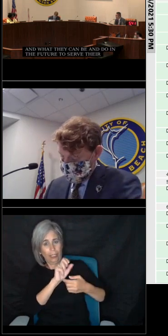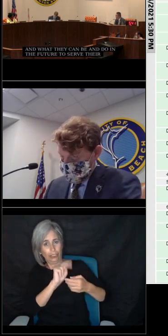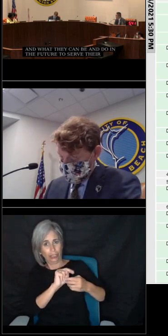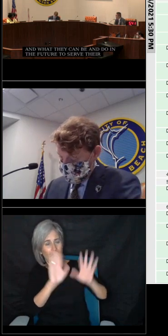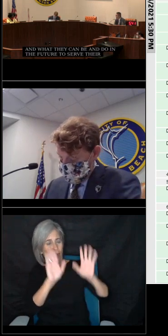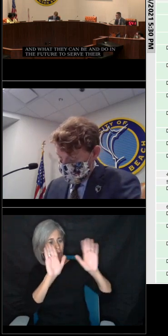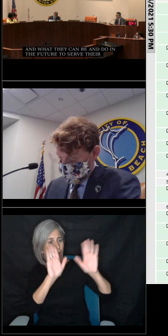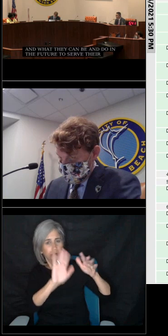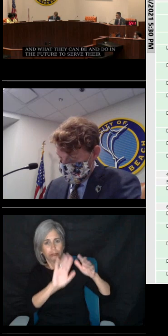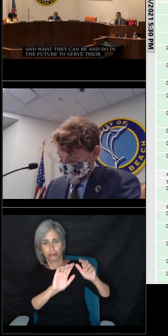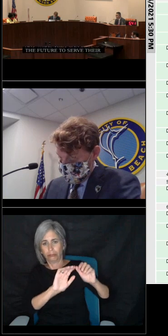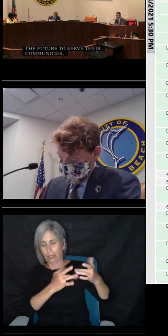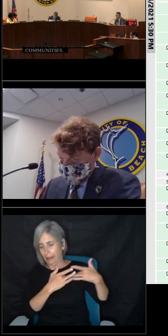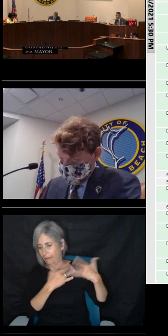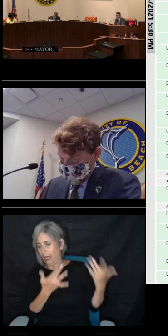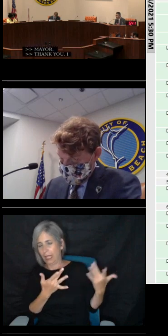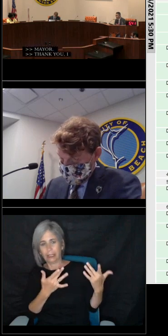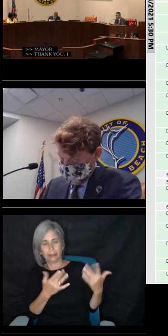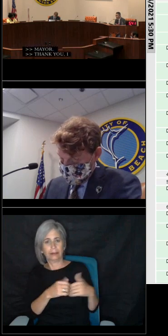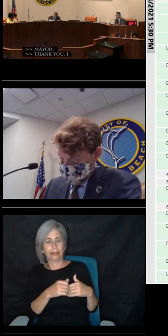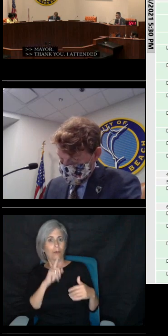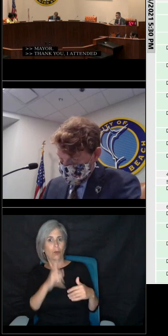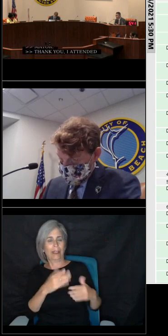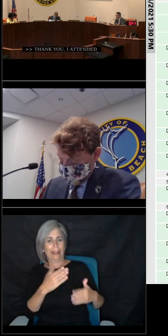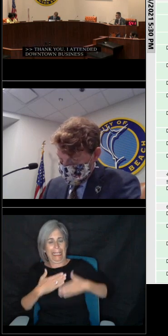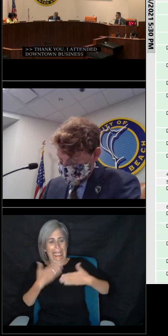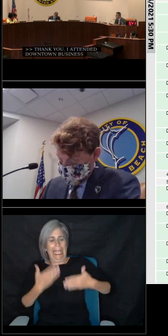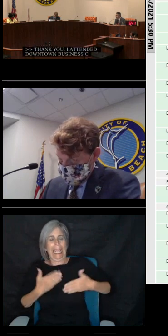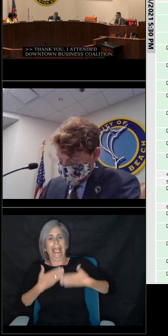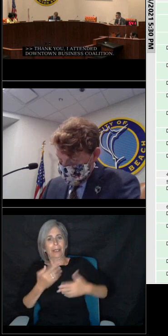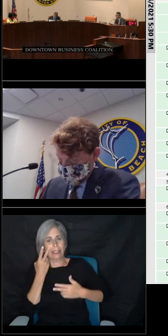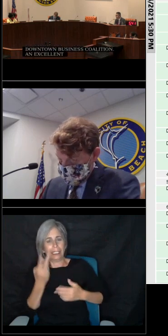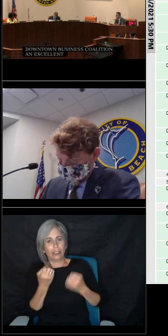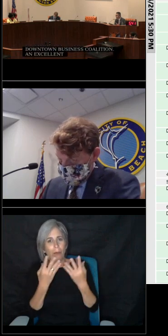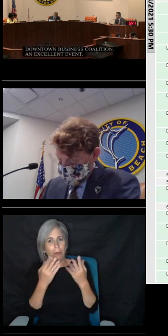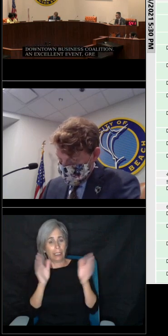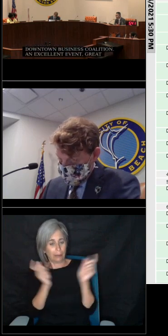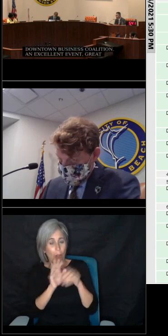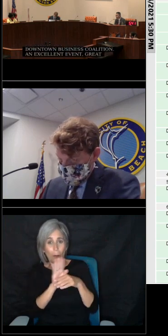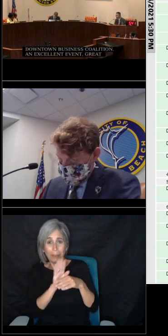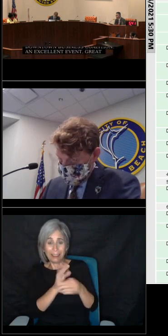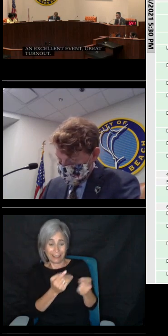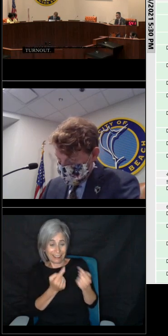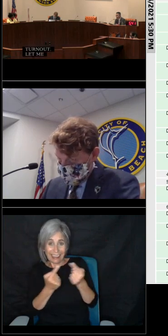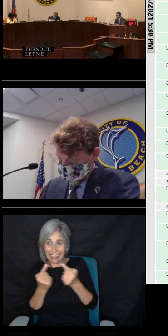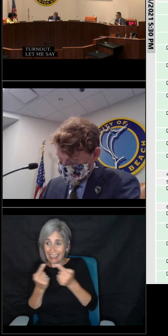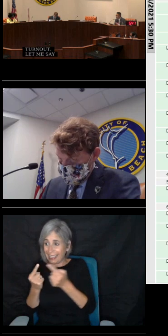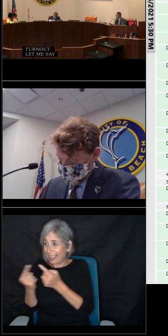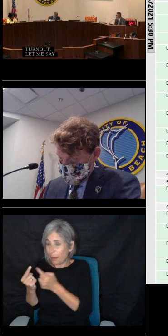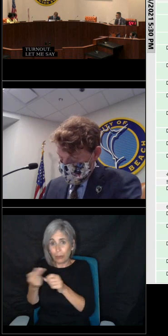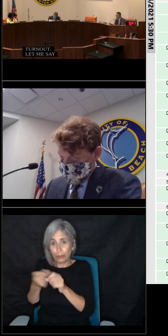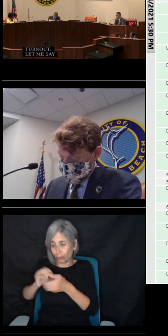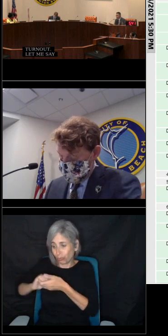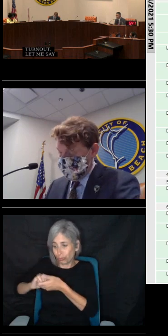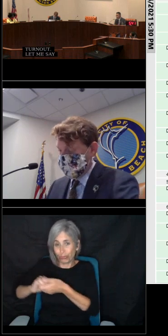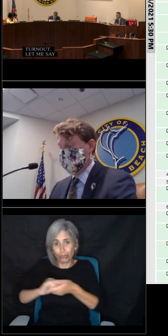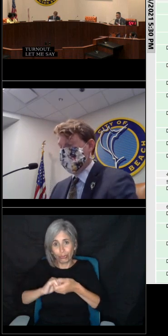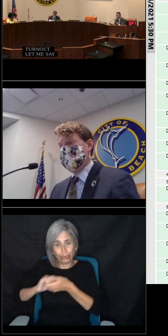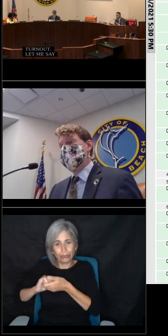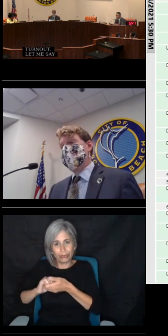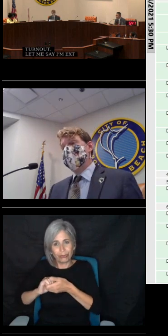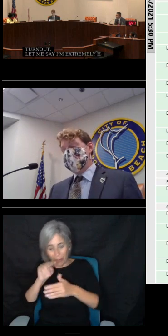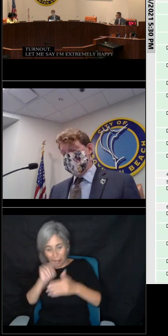turnout. And let me just say that I'm extremely happy to see so many small businesses come out and join forces. So I'm looking